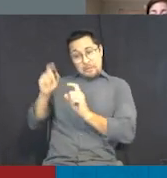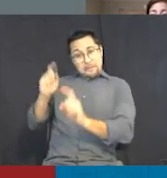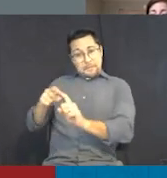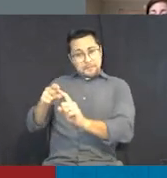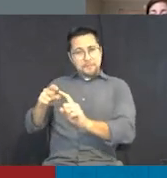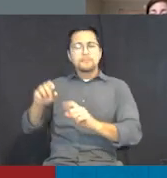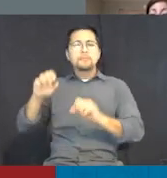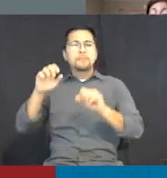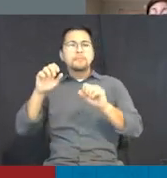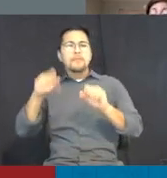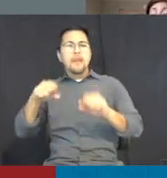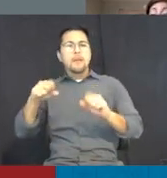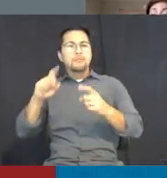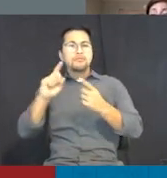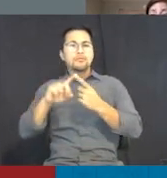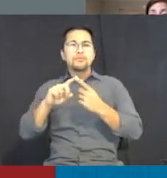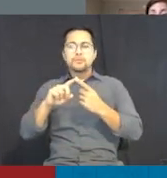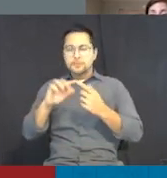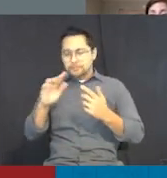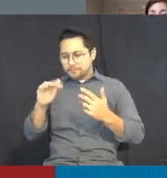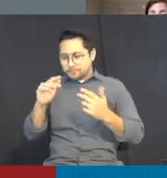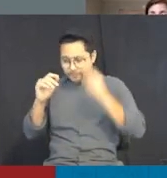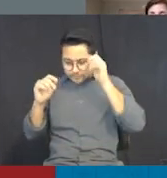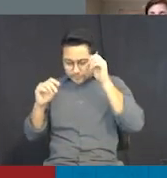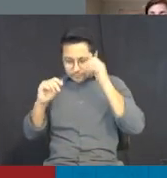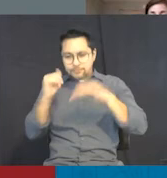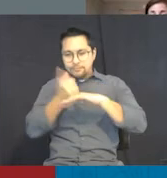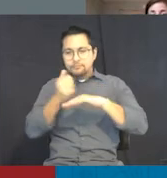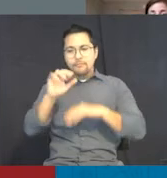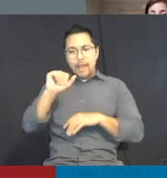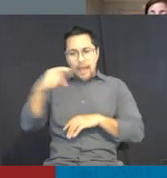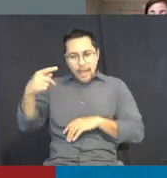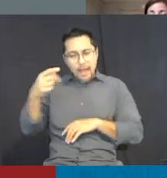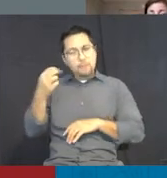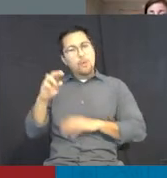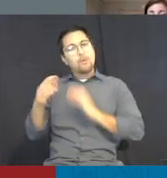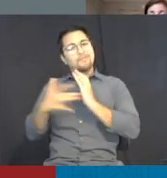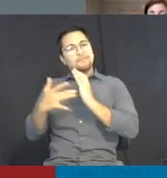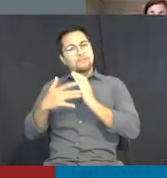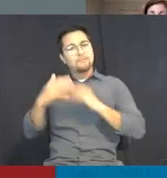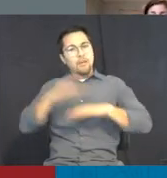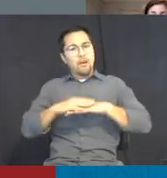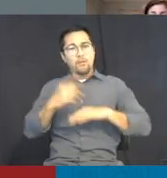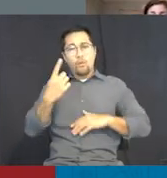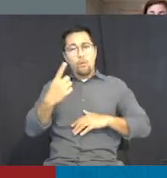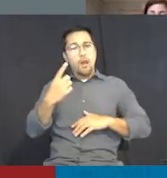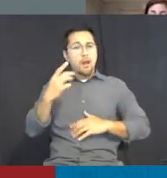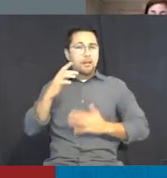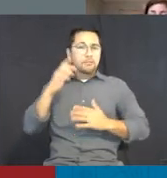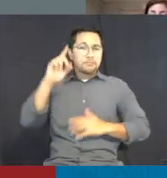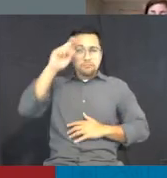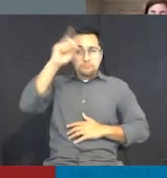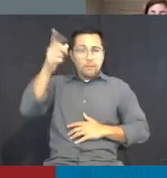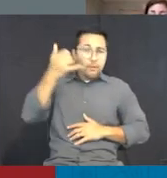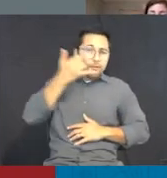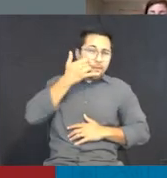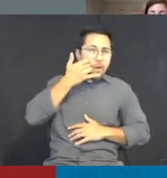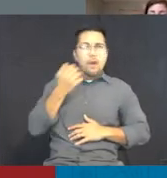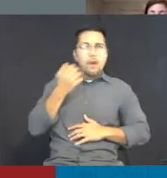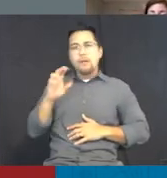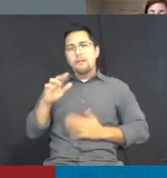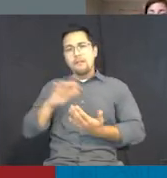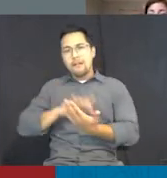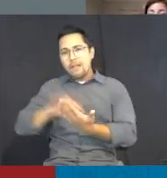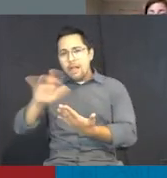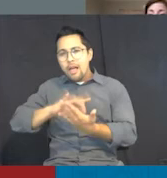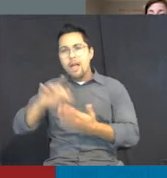somebody to be able to control their environment. So maybe somebody has a challenge with swiping the screen. So instead